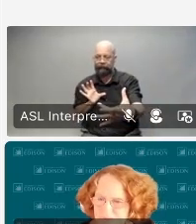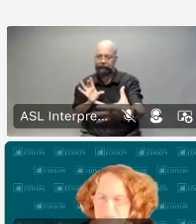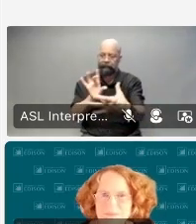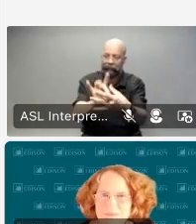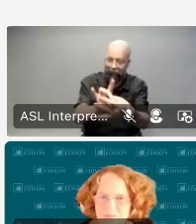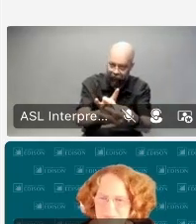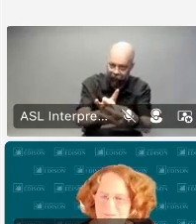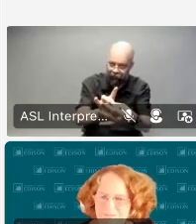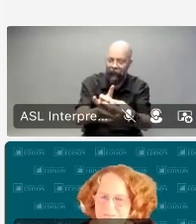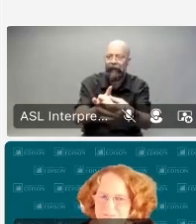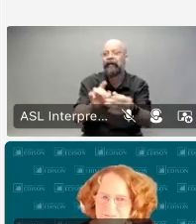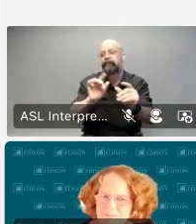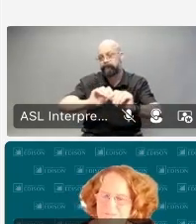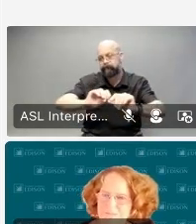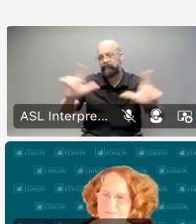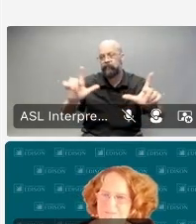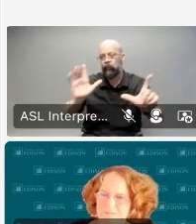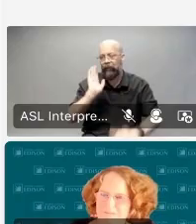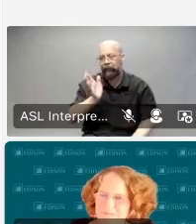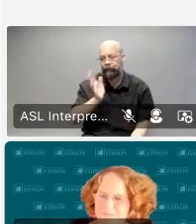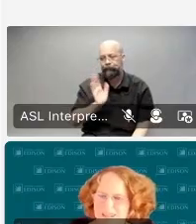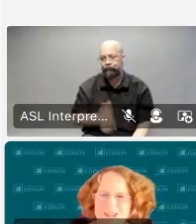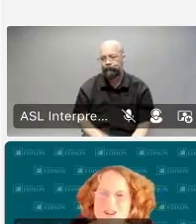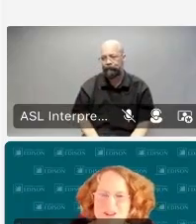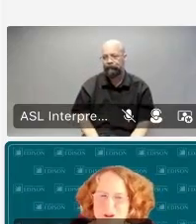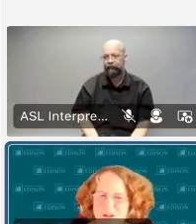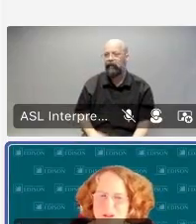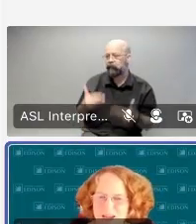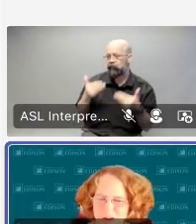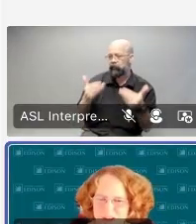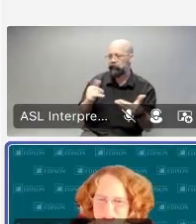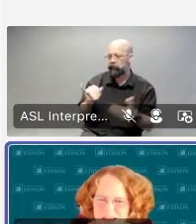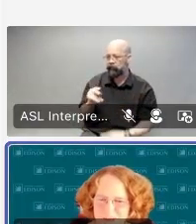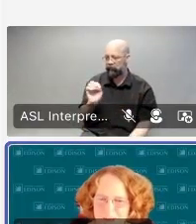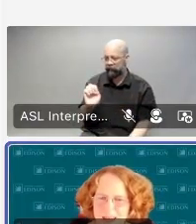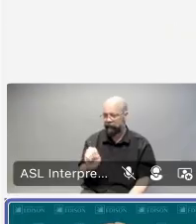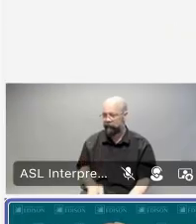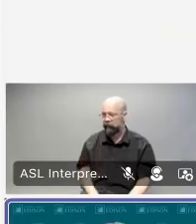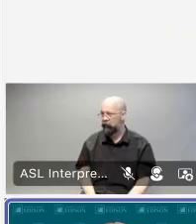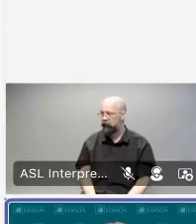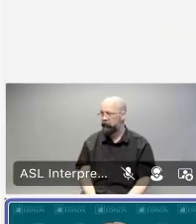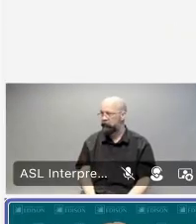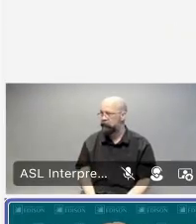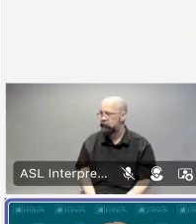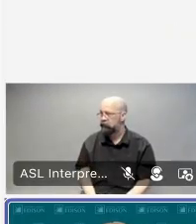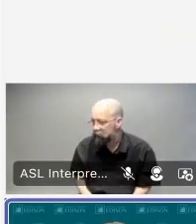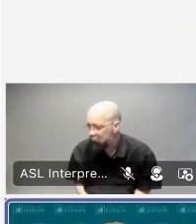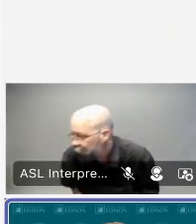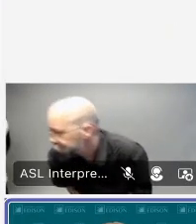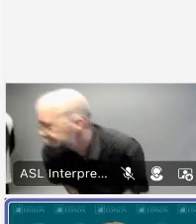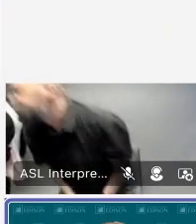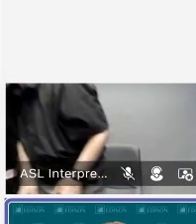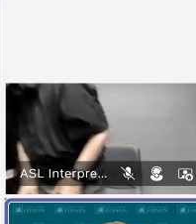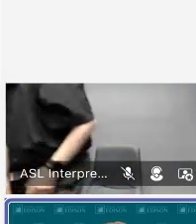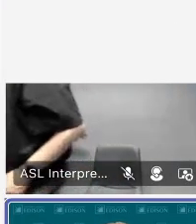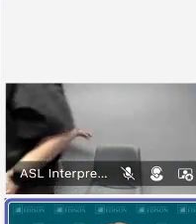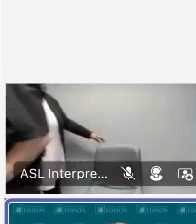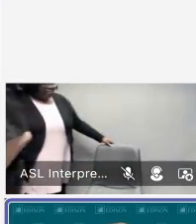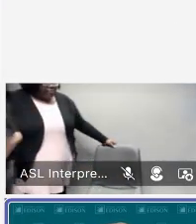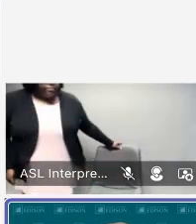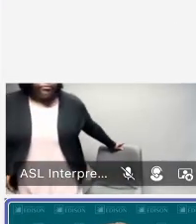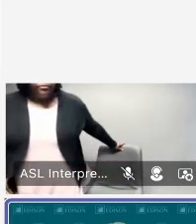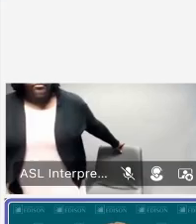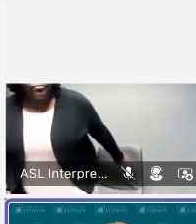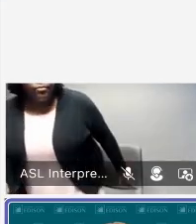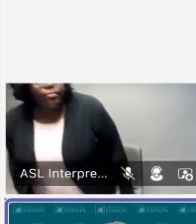rejoin, and you should be able to see the slides. So sorry, Jude, go ahead. Oh, no, thank you, Christy. So I wanted to take a moment